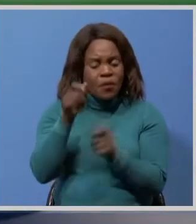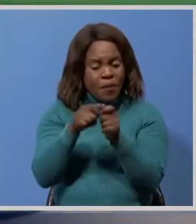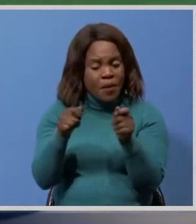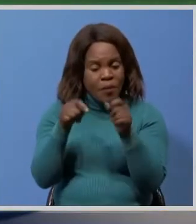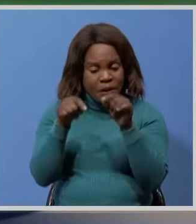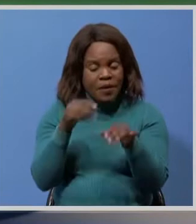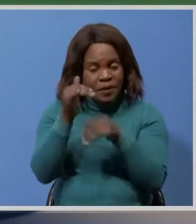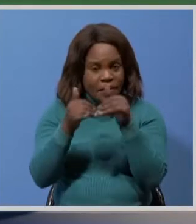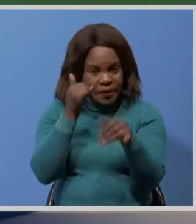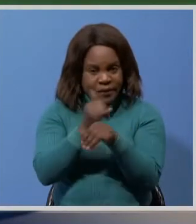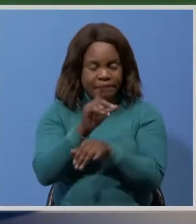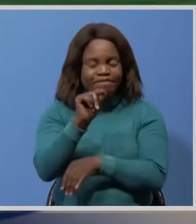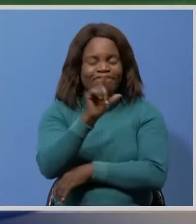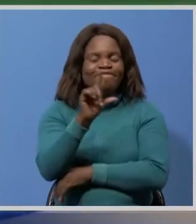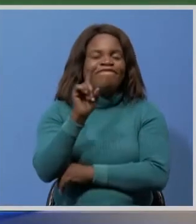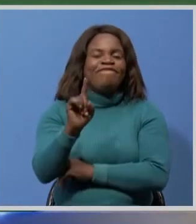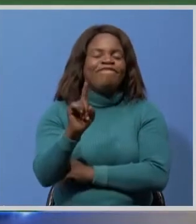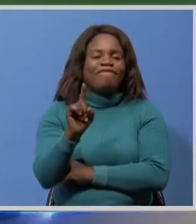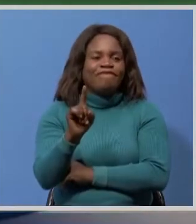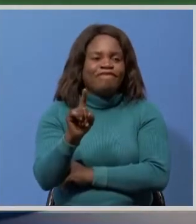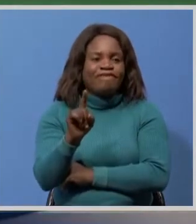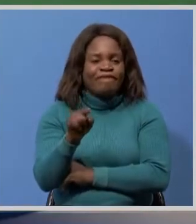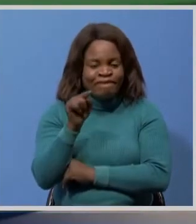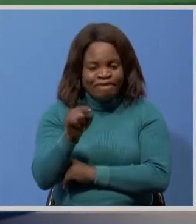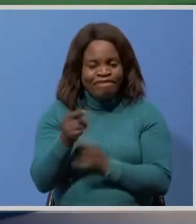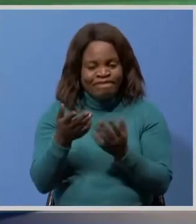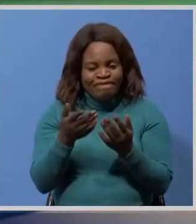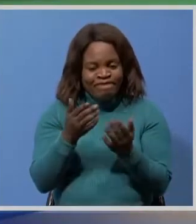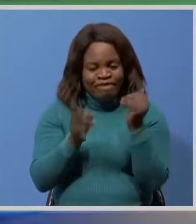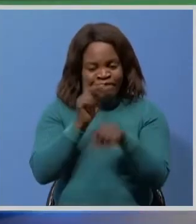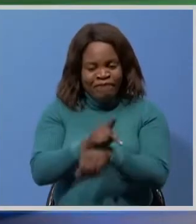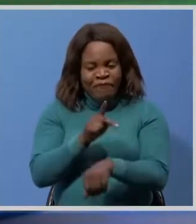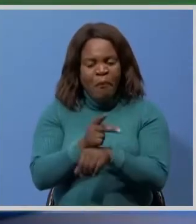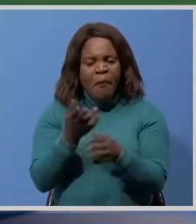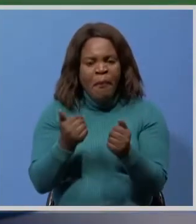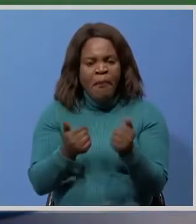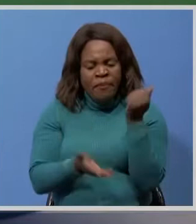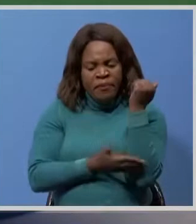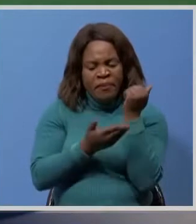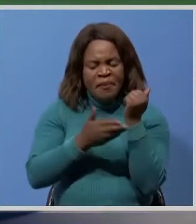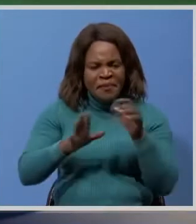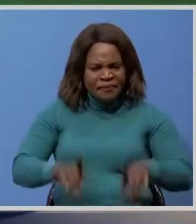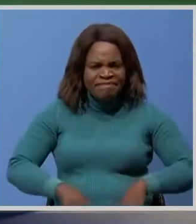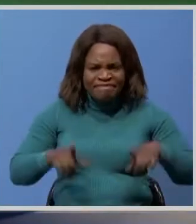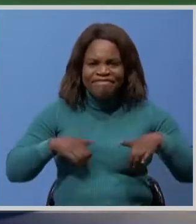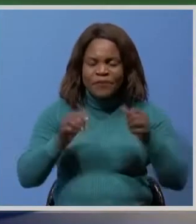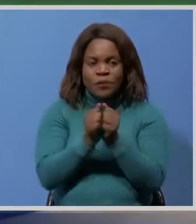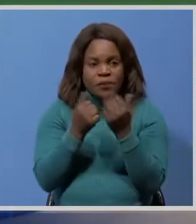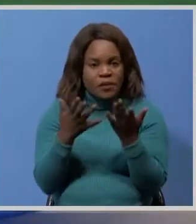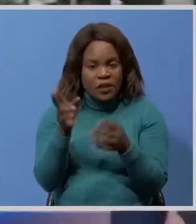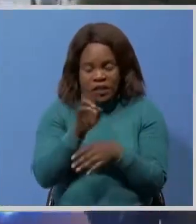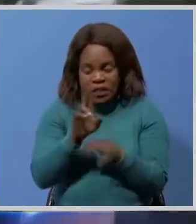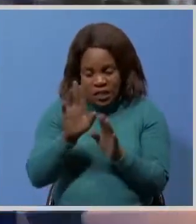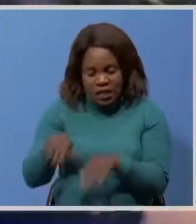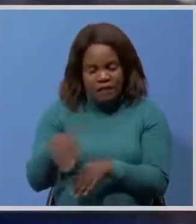year, 2021. These projects are meant to improve the lives of our people without leaving anyone